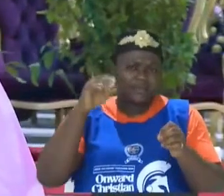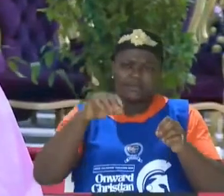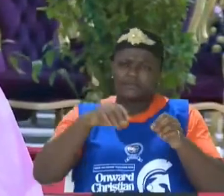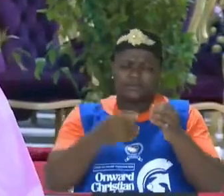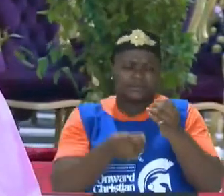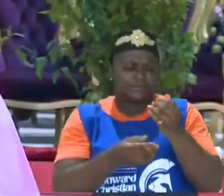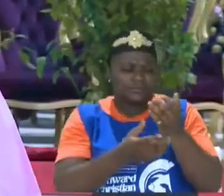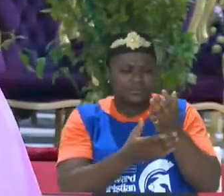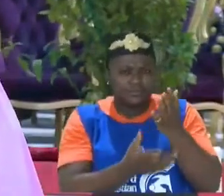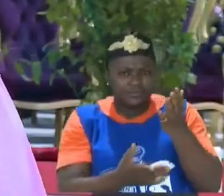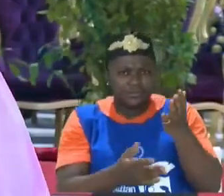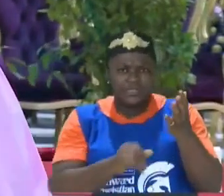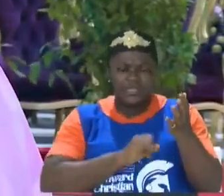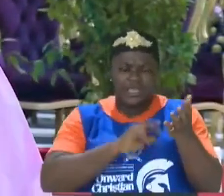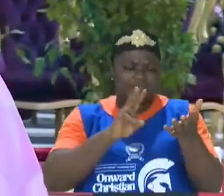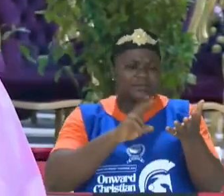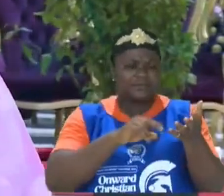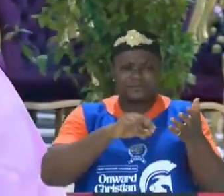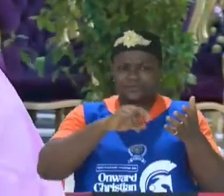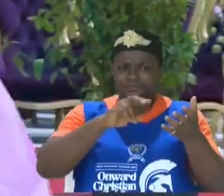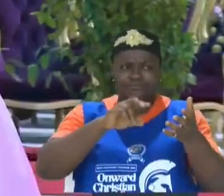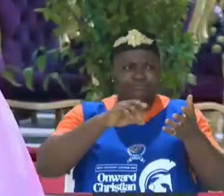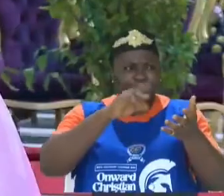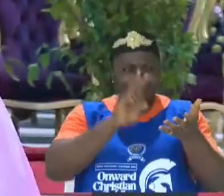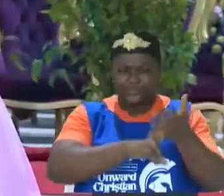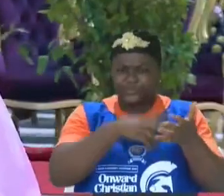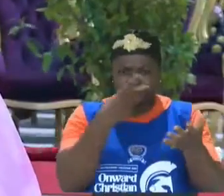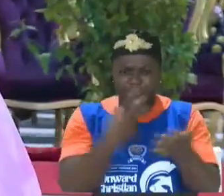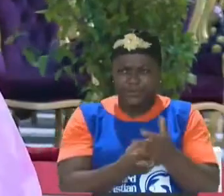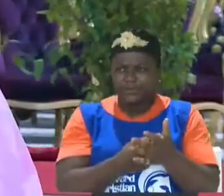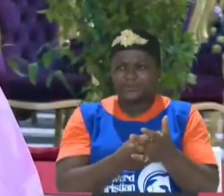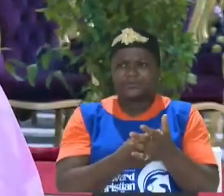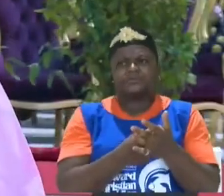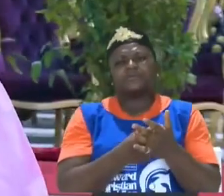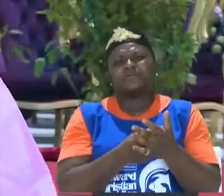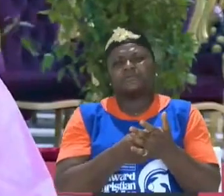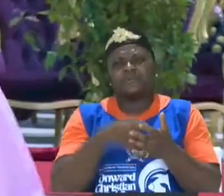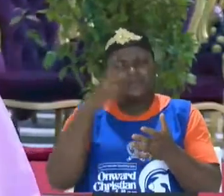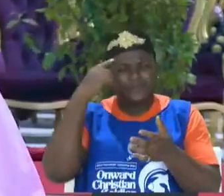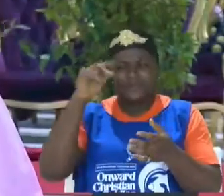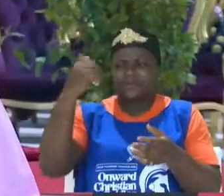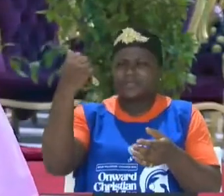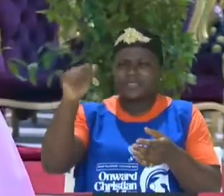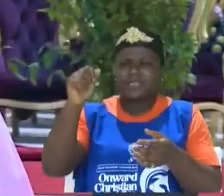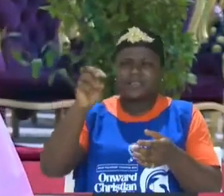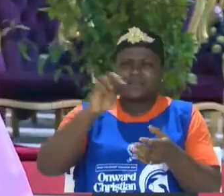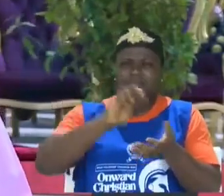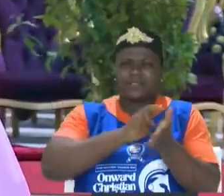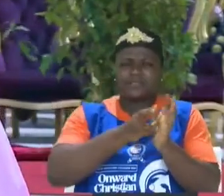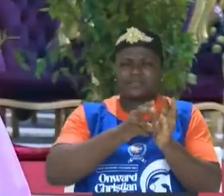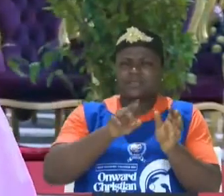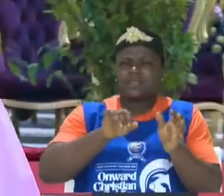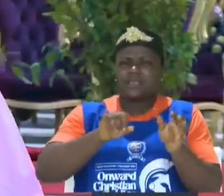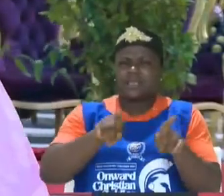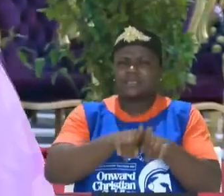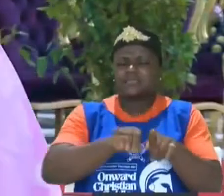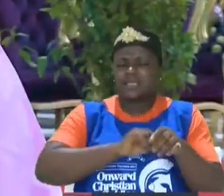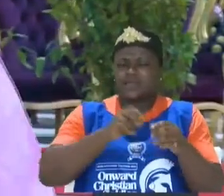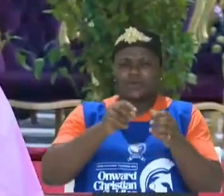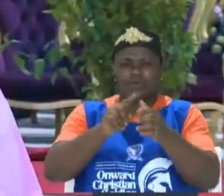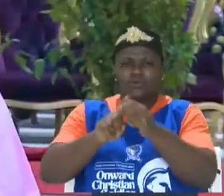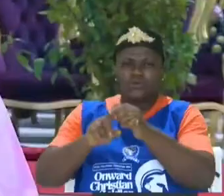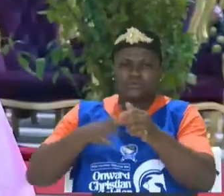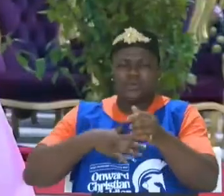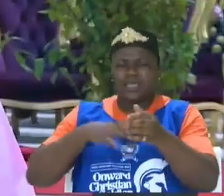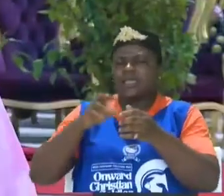Seriously, that I fainted like 10 minutes. As I just opened my eyes to look to